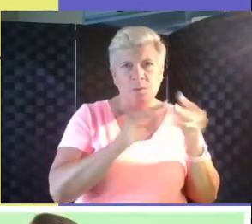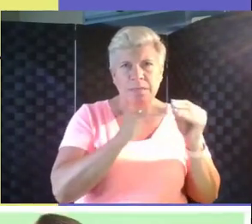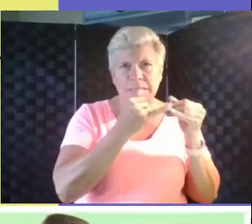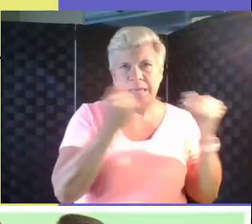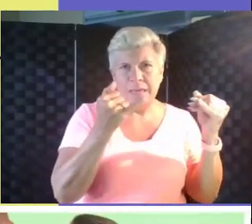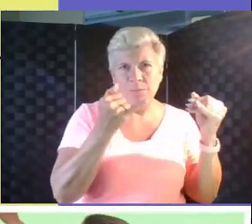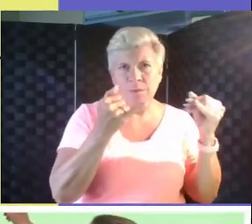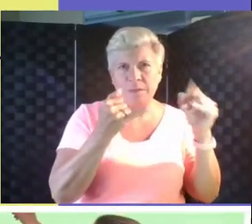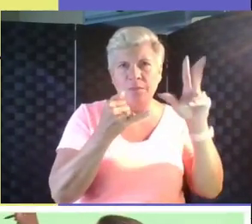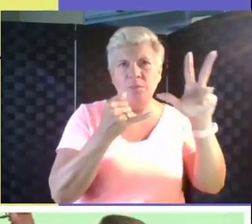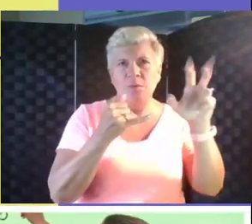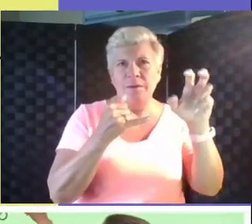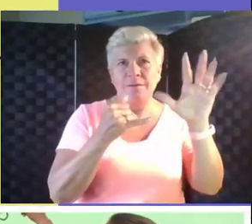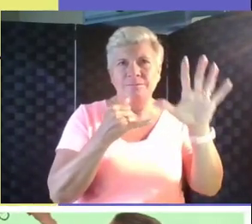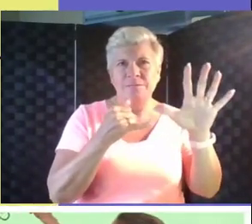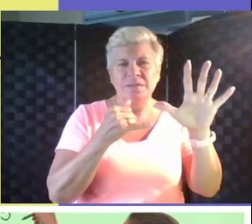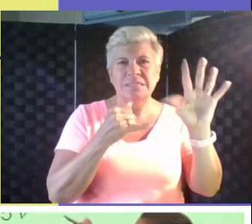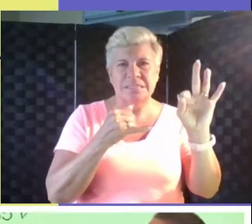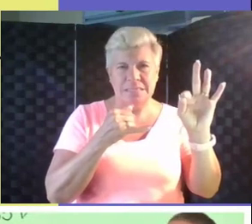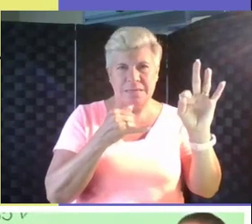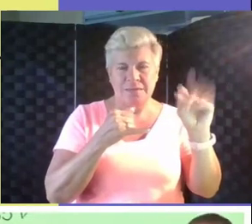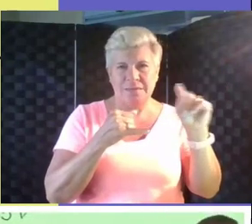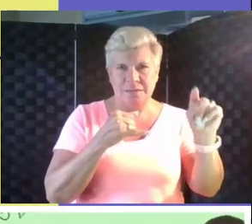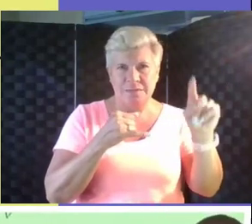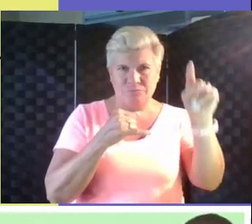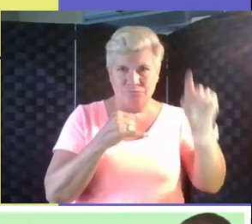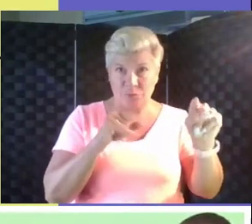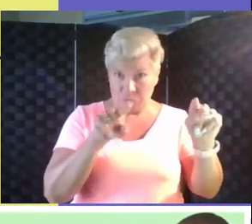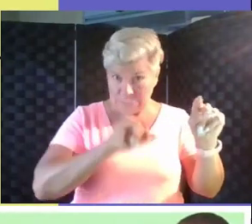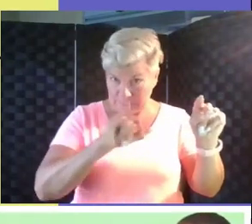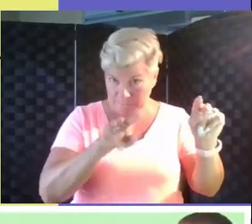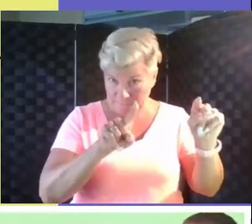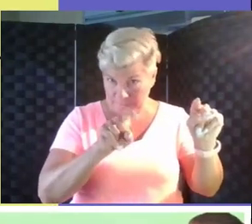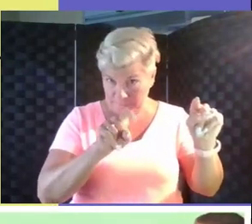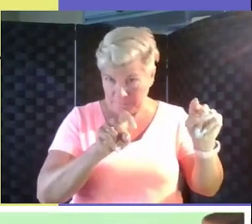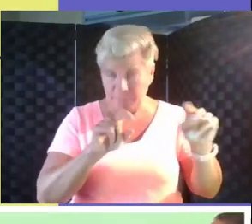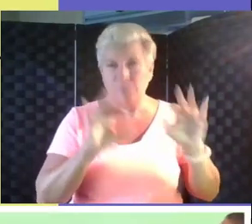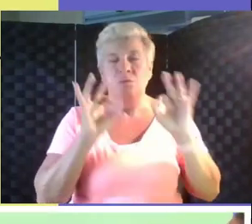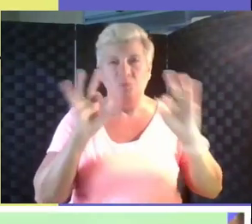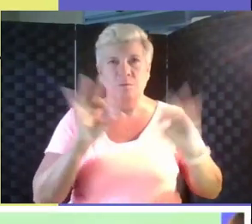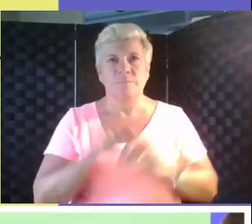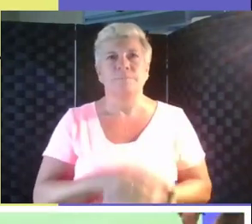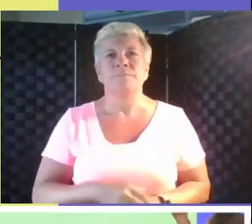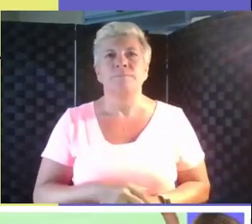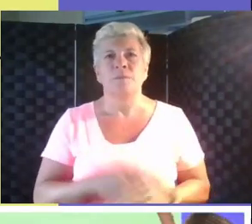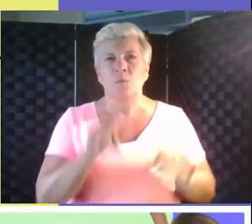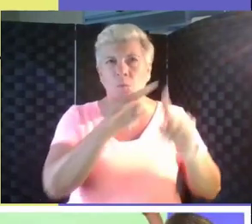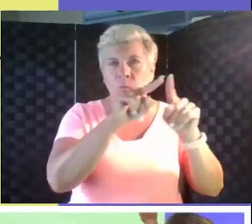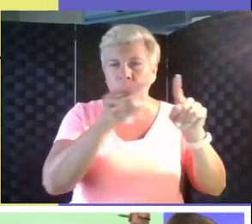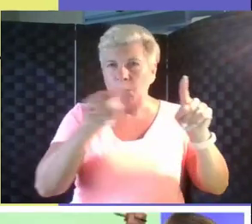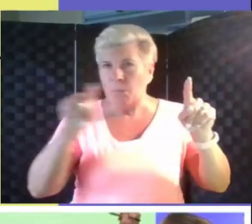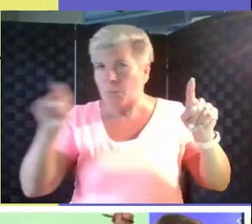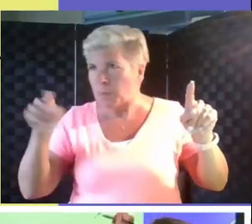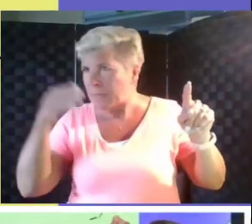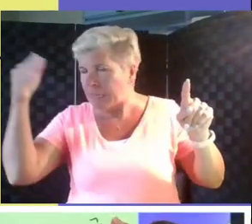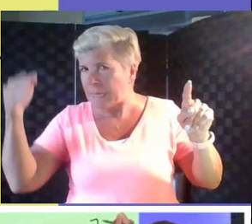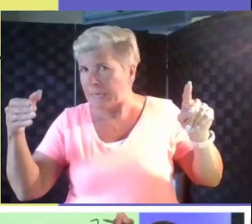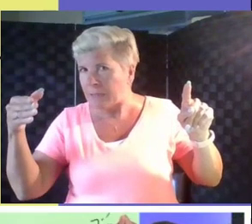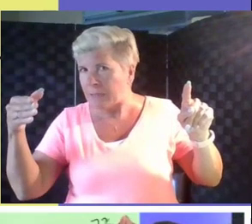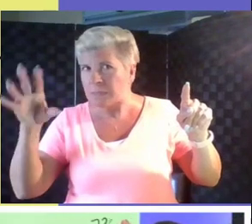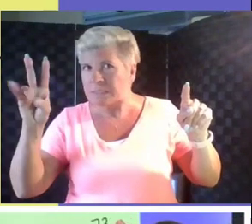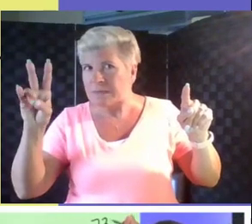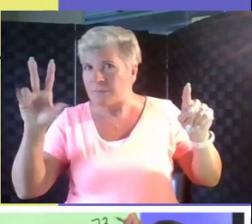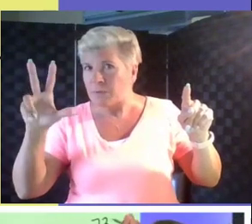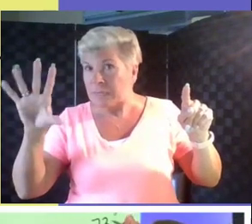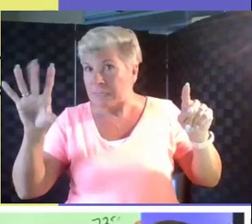number line with the number 359. Did you do that? Spectacular. Did you end your number line with